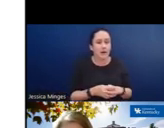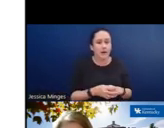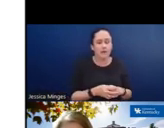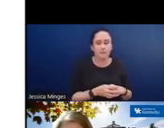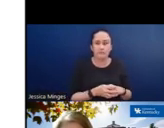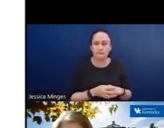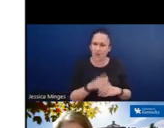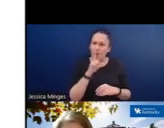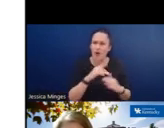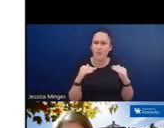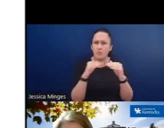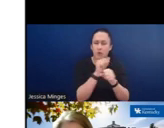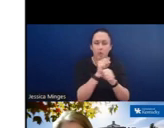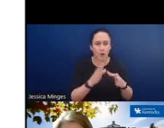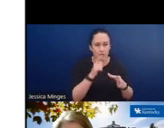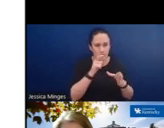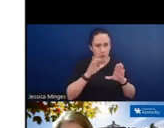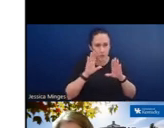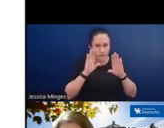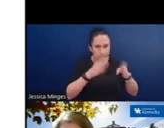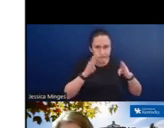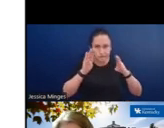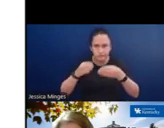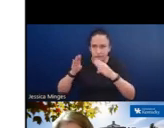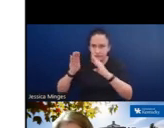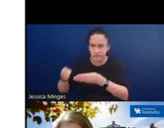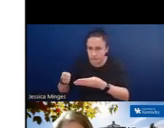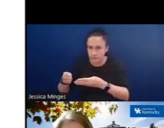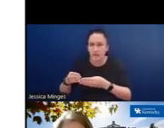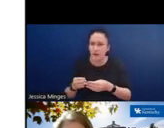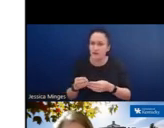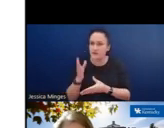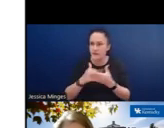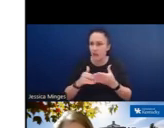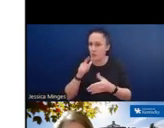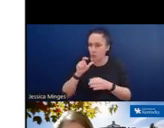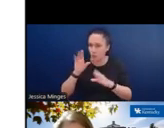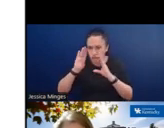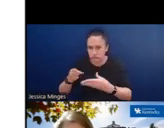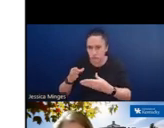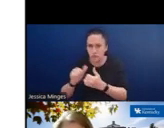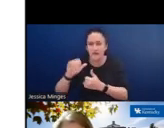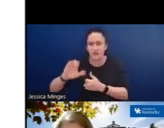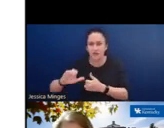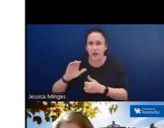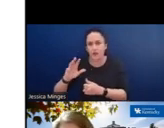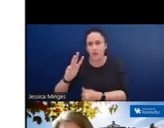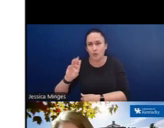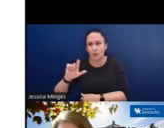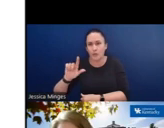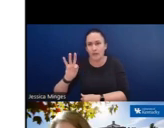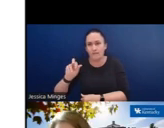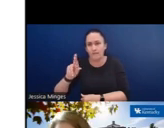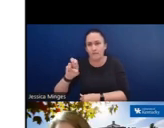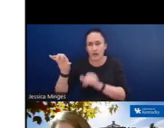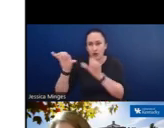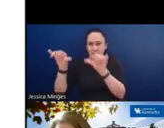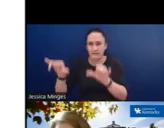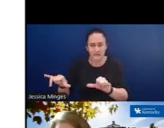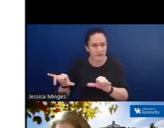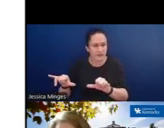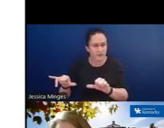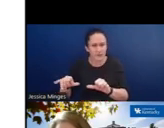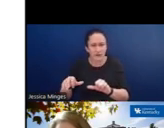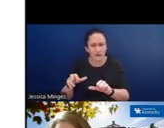are peer workers who work specifically with the child welfare system. And I see that there are some questions in the chat. So I don't know, Hartley or Dr. Feld,